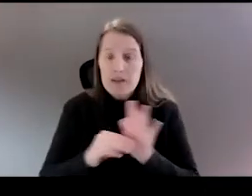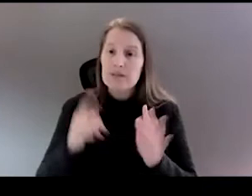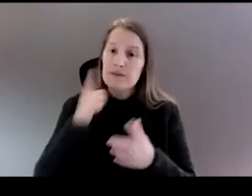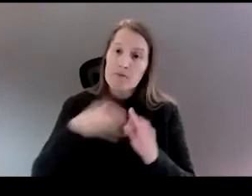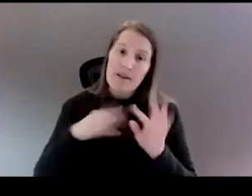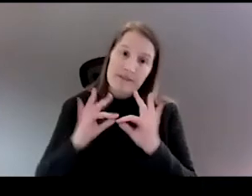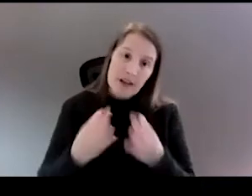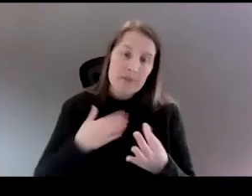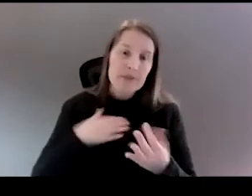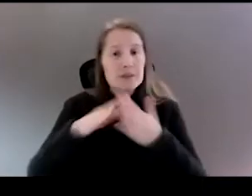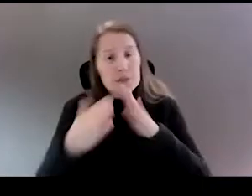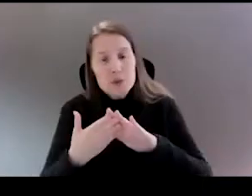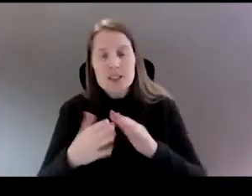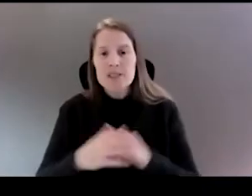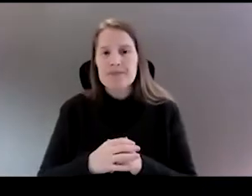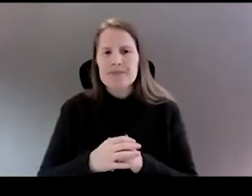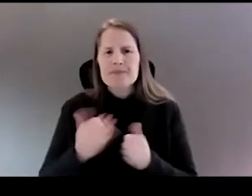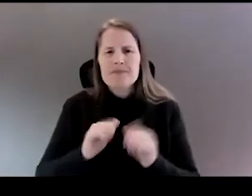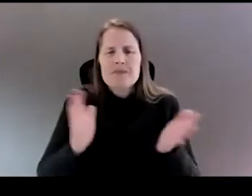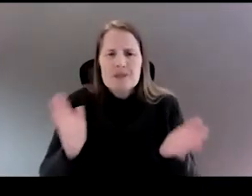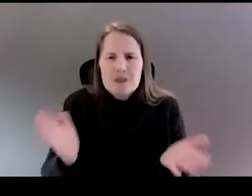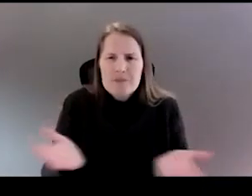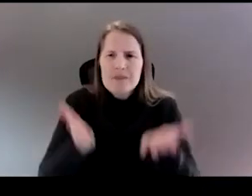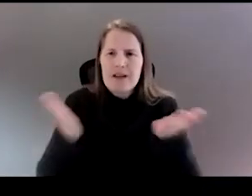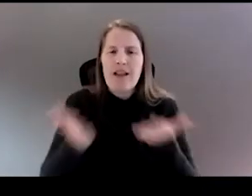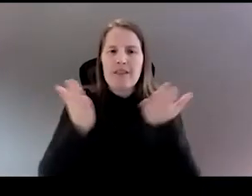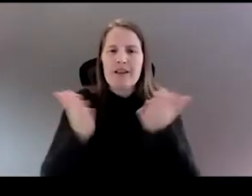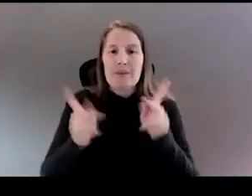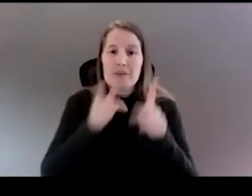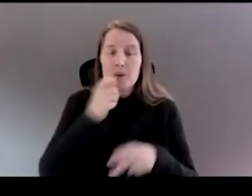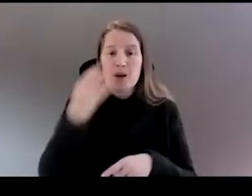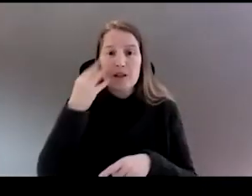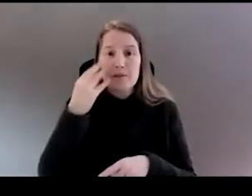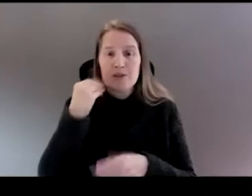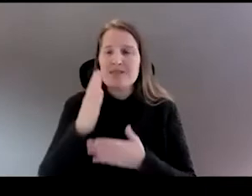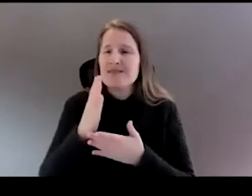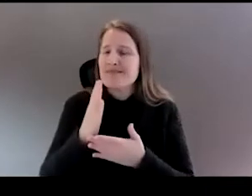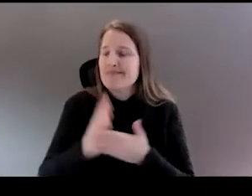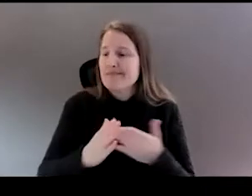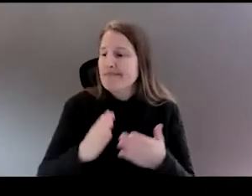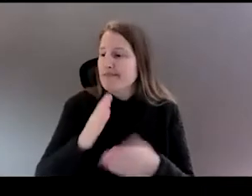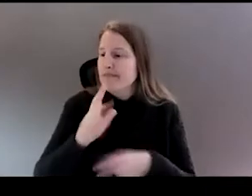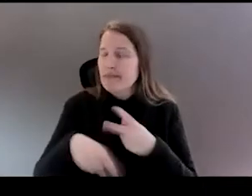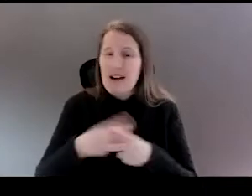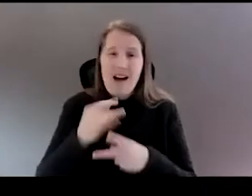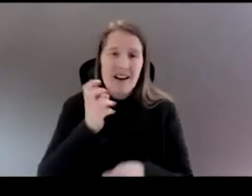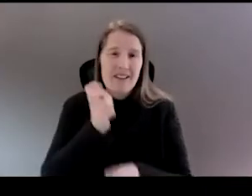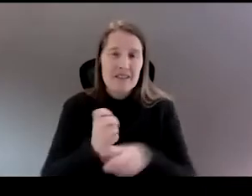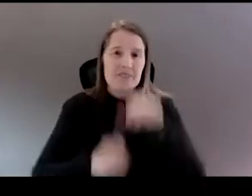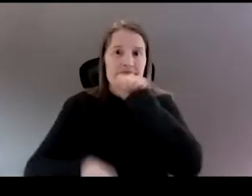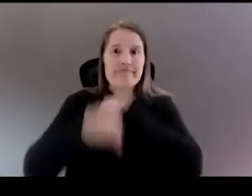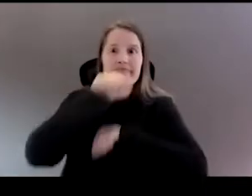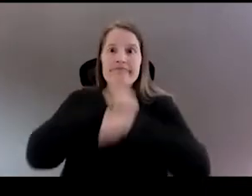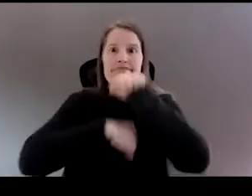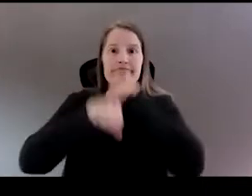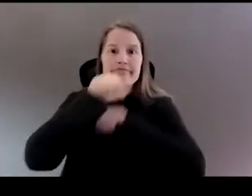elevate those who experience the same time of hardships that I have, especially in the disability community and the